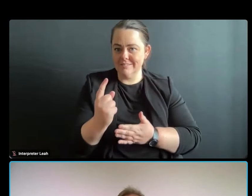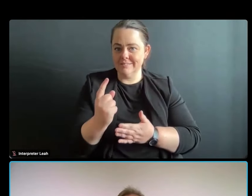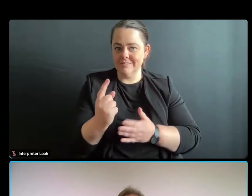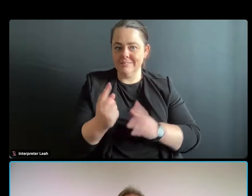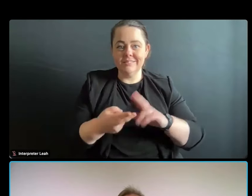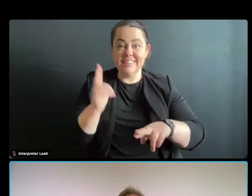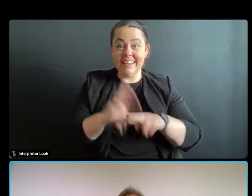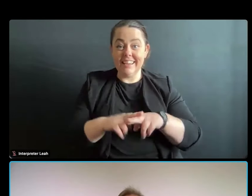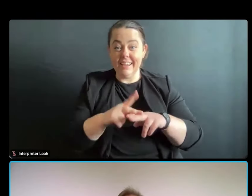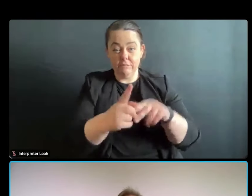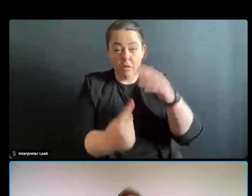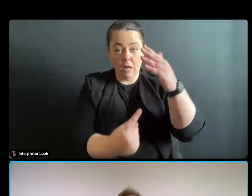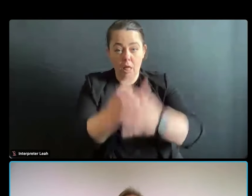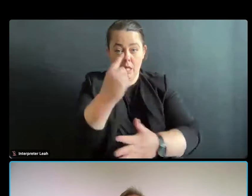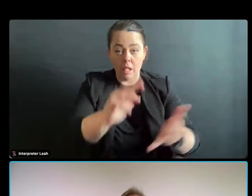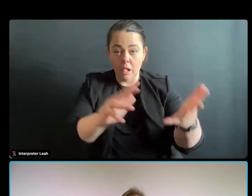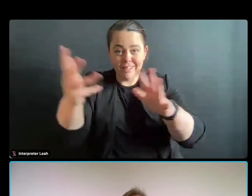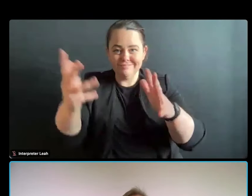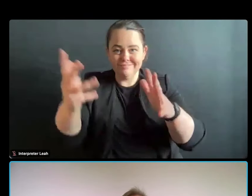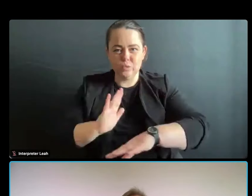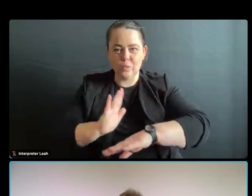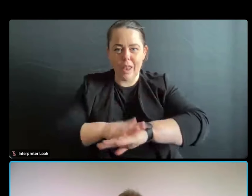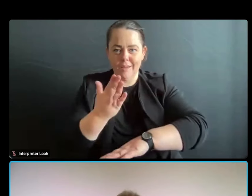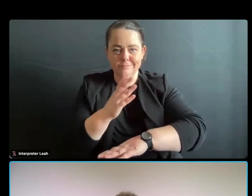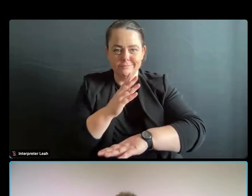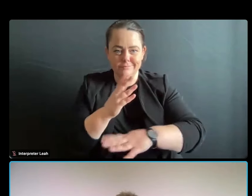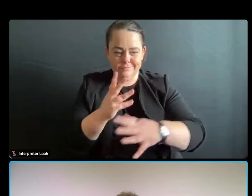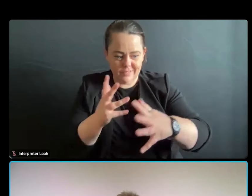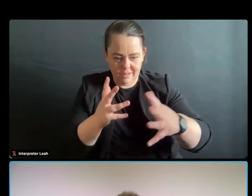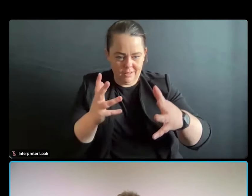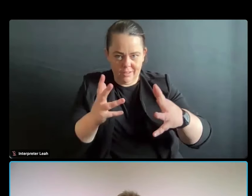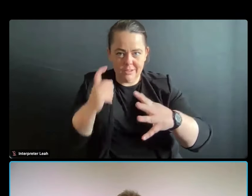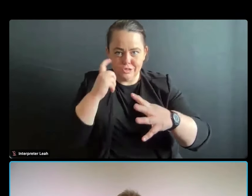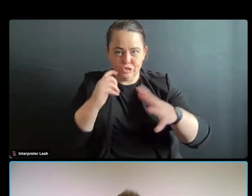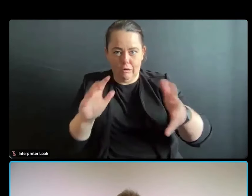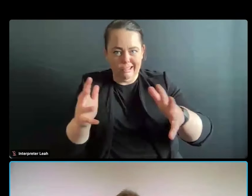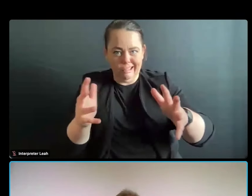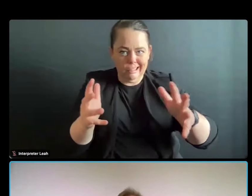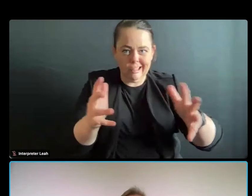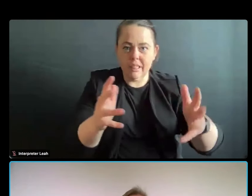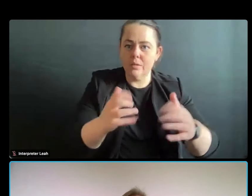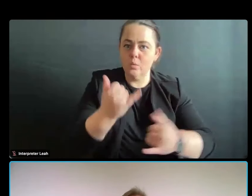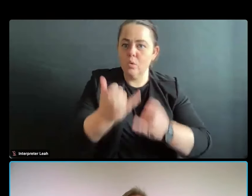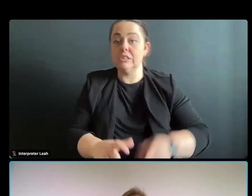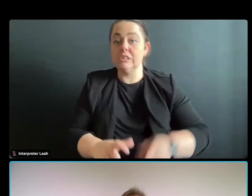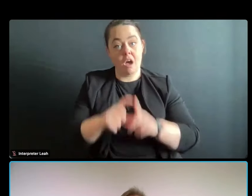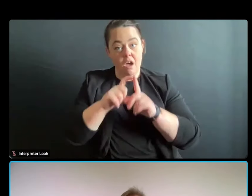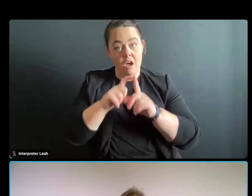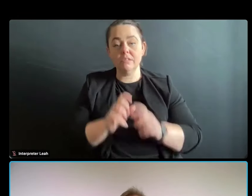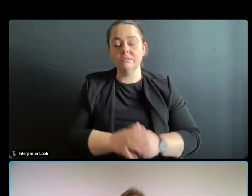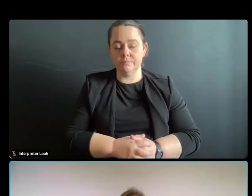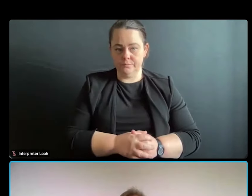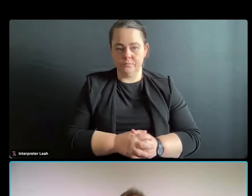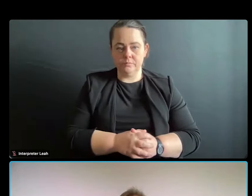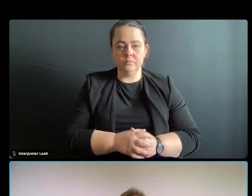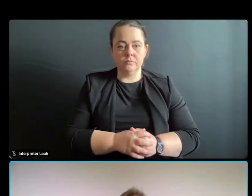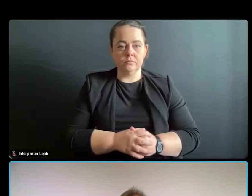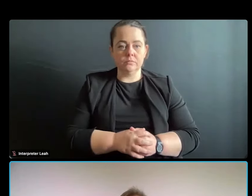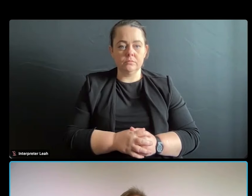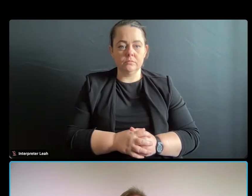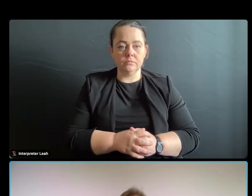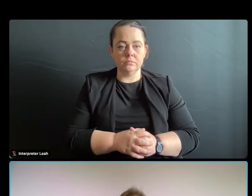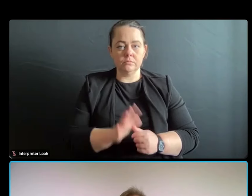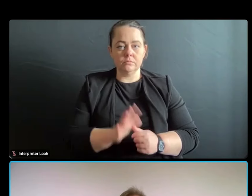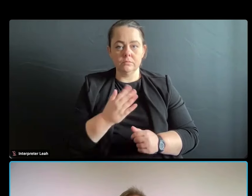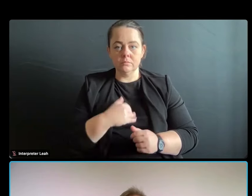cure. Probably the last thing I'd say on this slide is that better targeting also